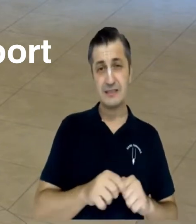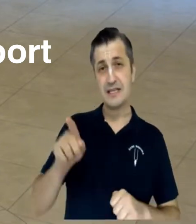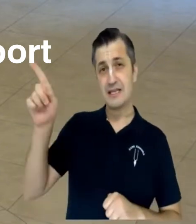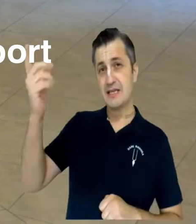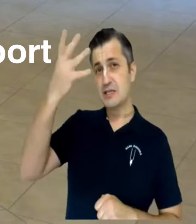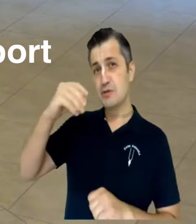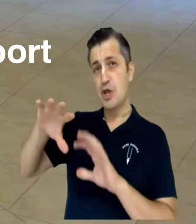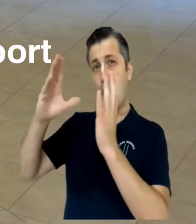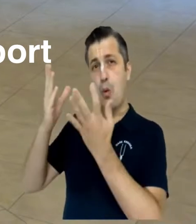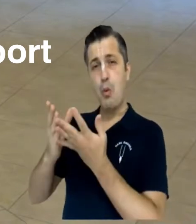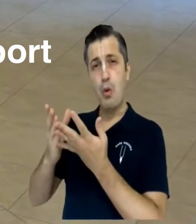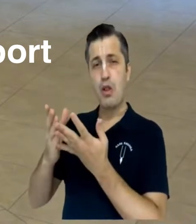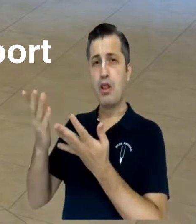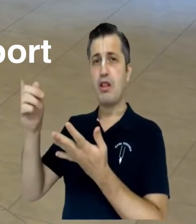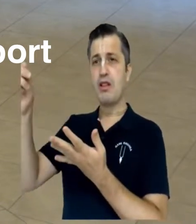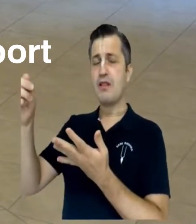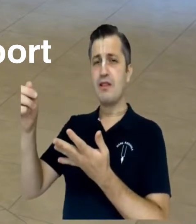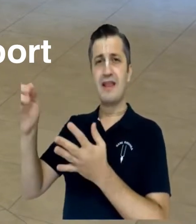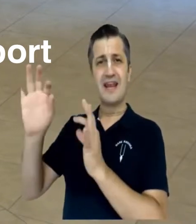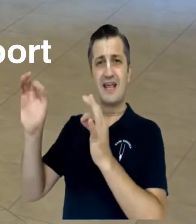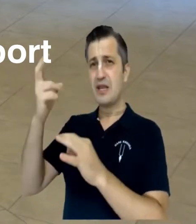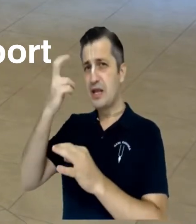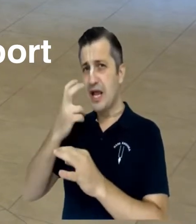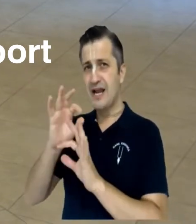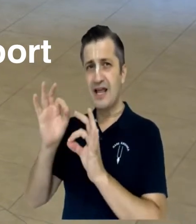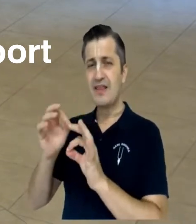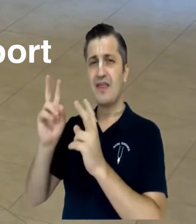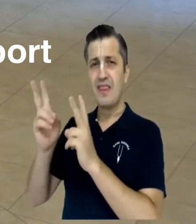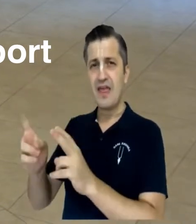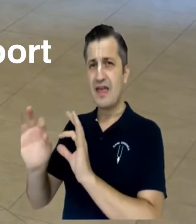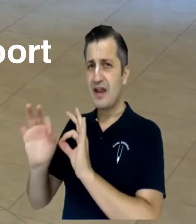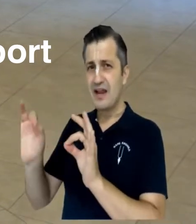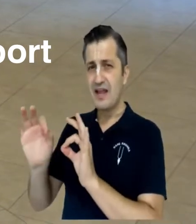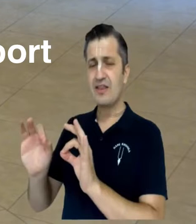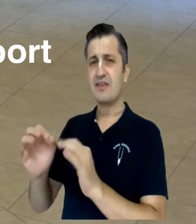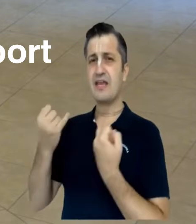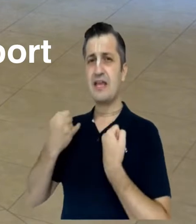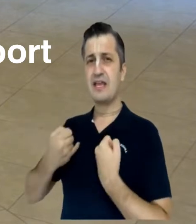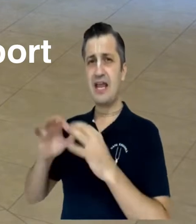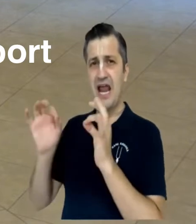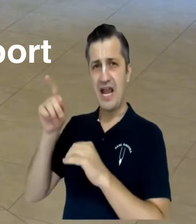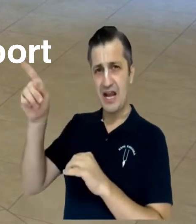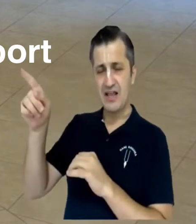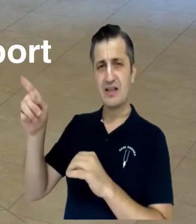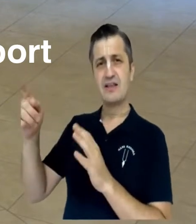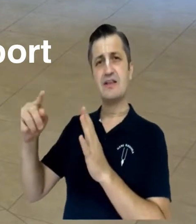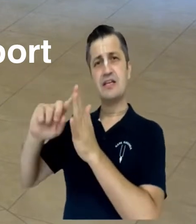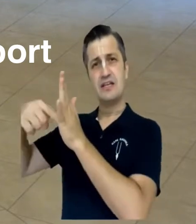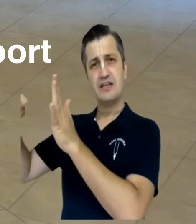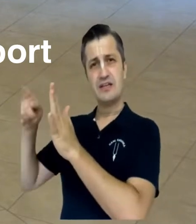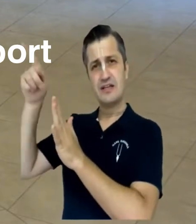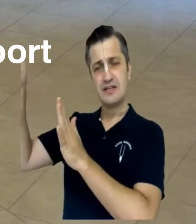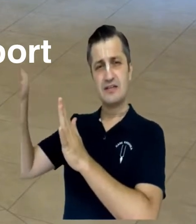age, there's no birth, there's no death. There all exists in oneness. Kshara sarvani bhutani,